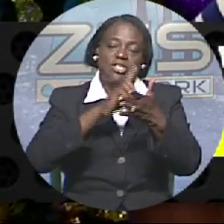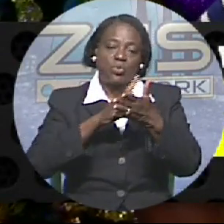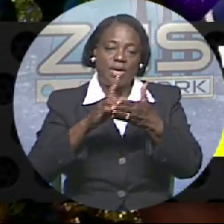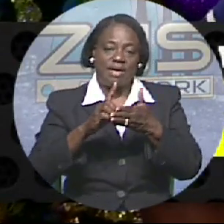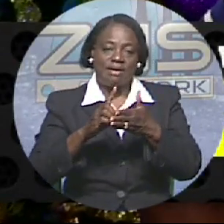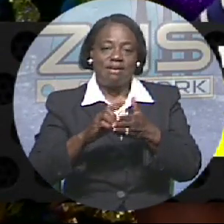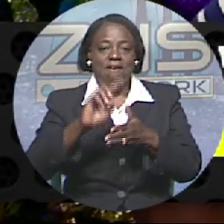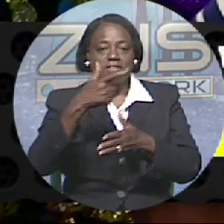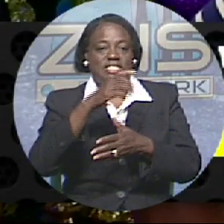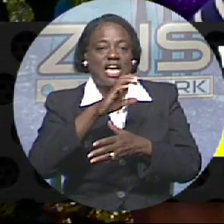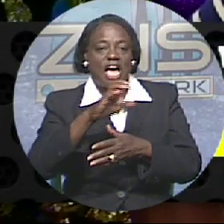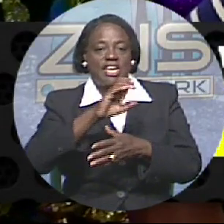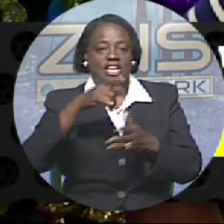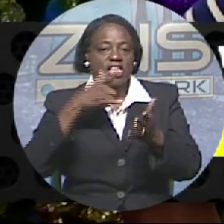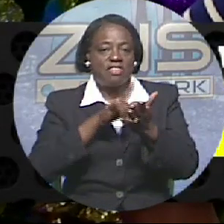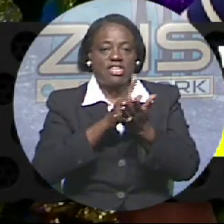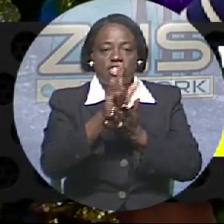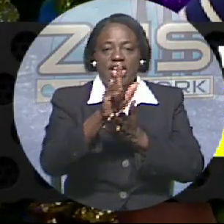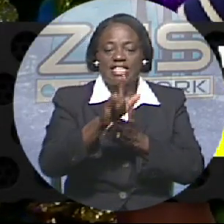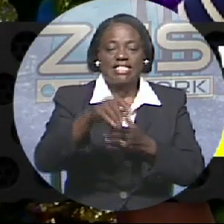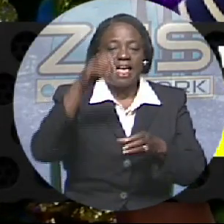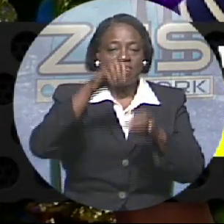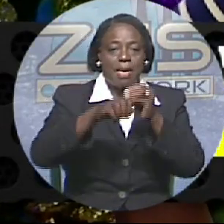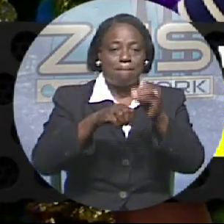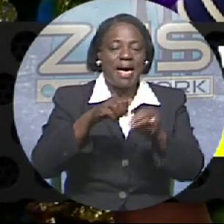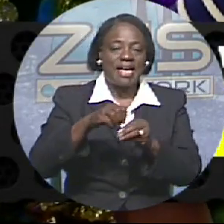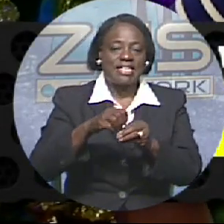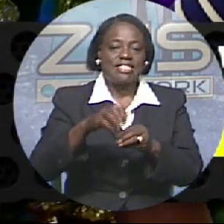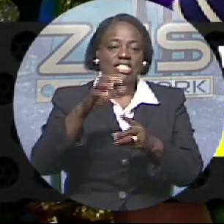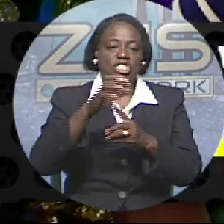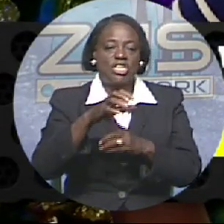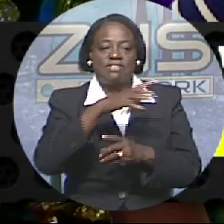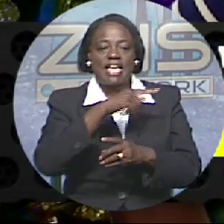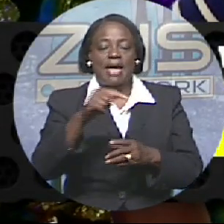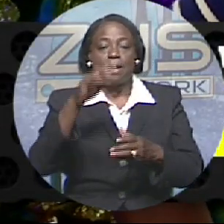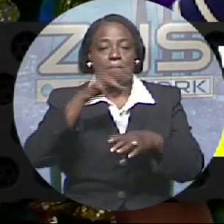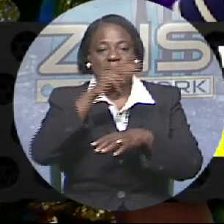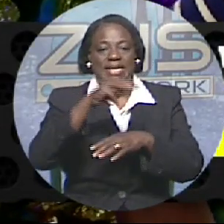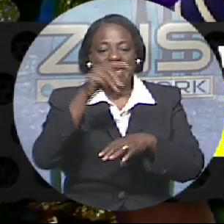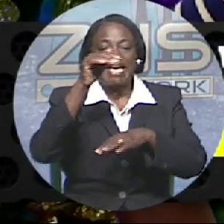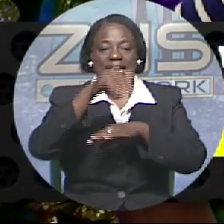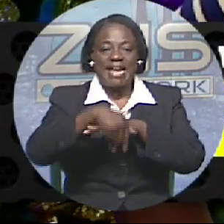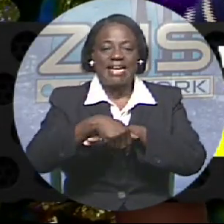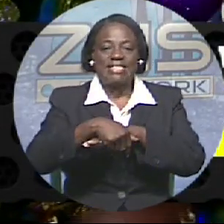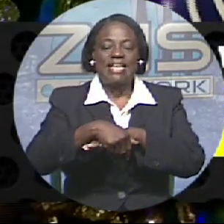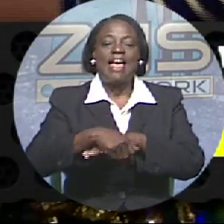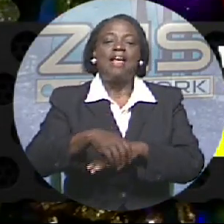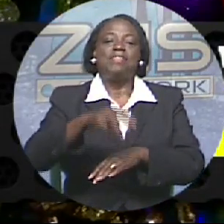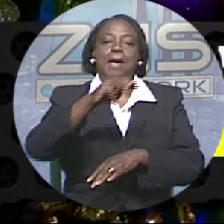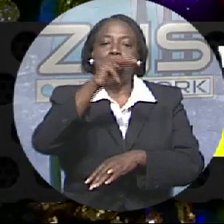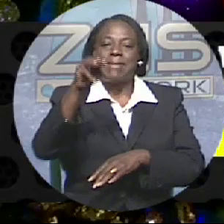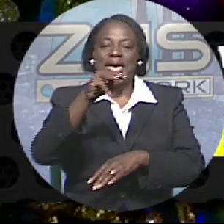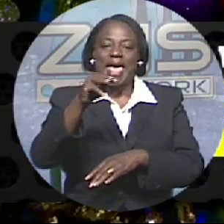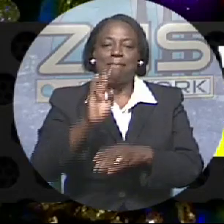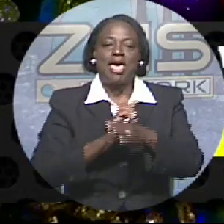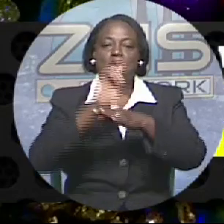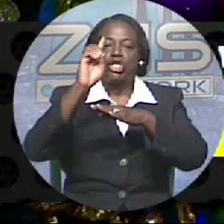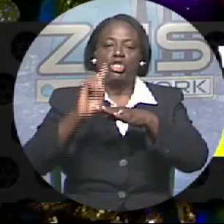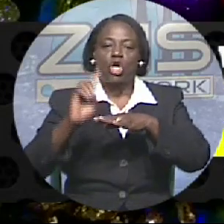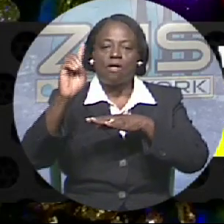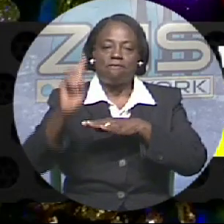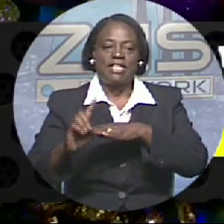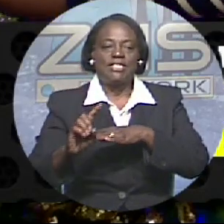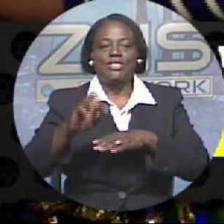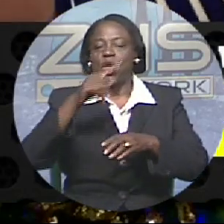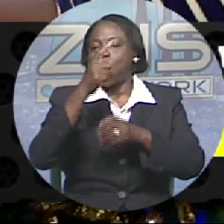go with the Cardinals, the Jets, the Packers, the Chiefs, and come Monday night, I'm gonna go with, yes, my Miami Dolphins to